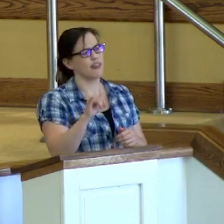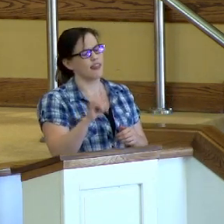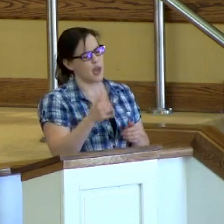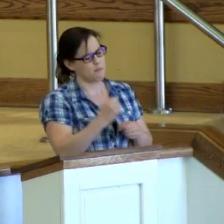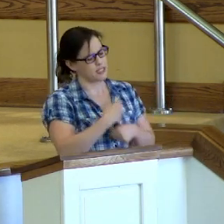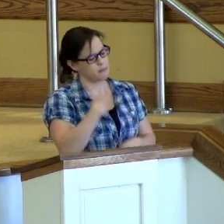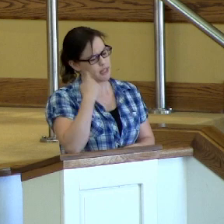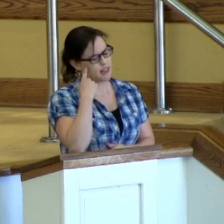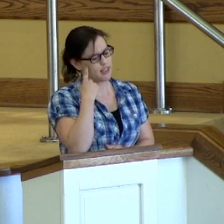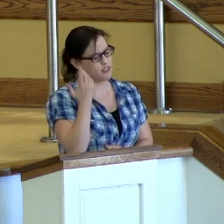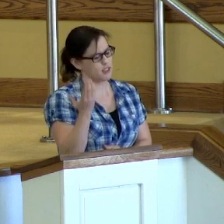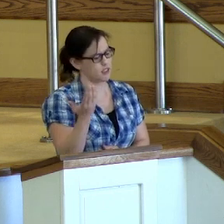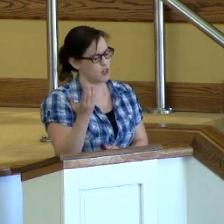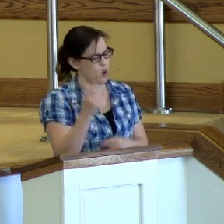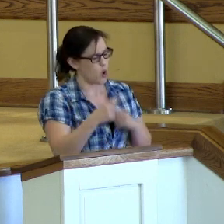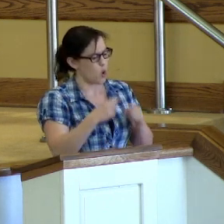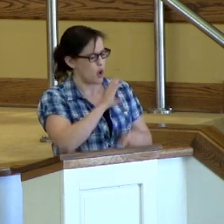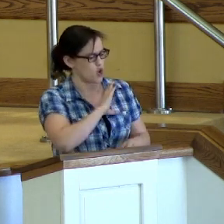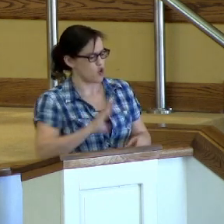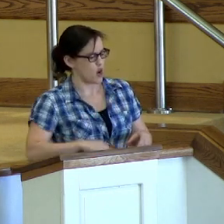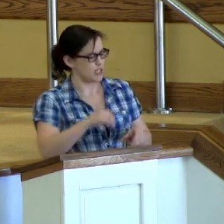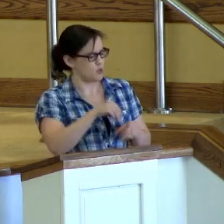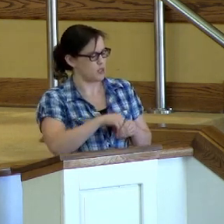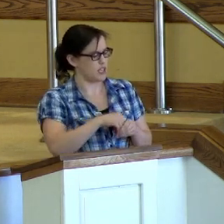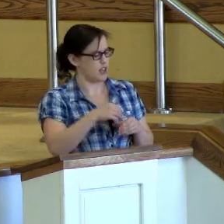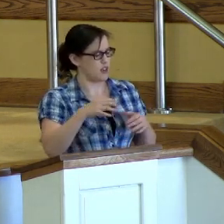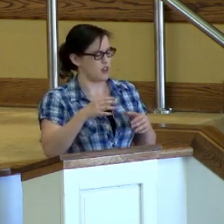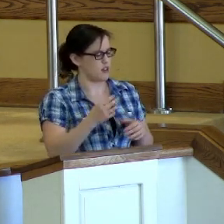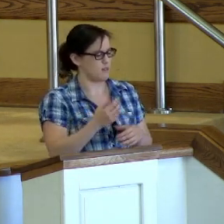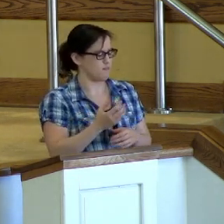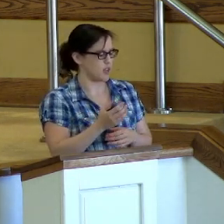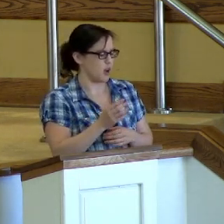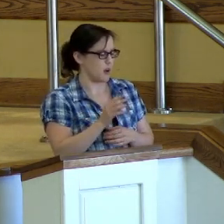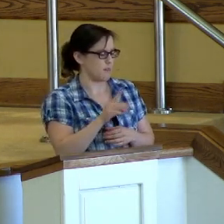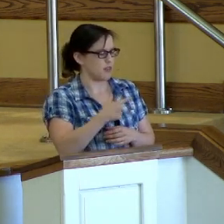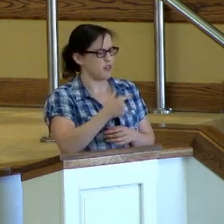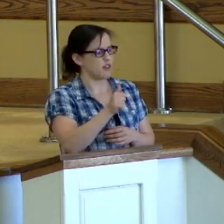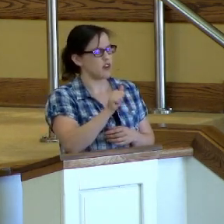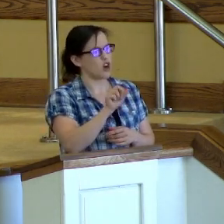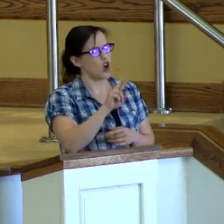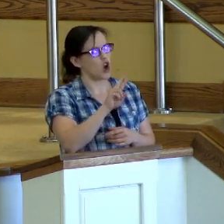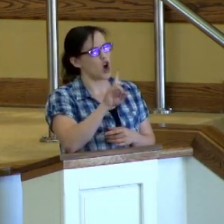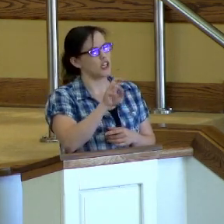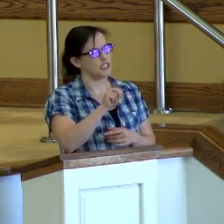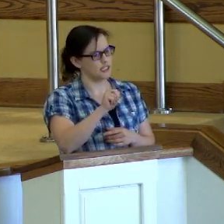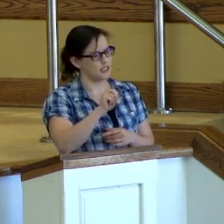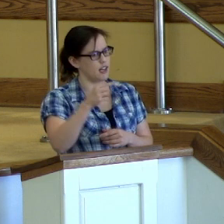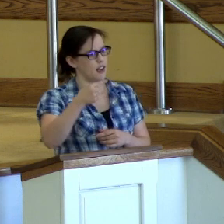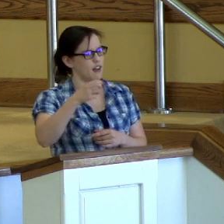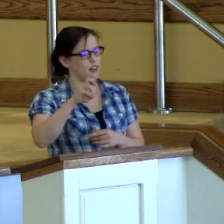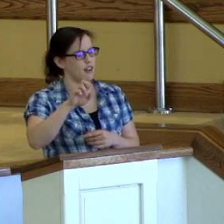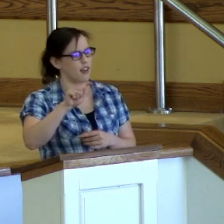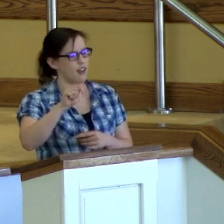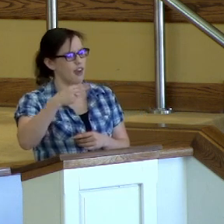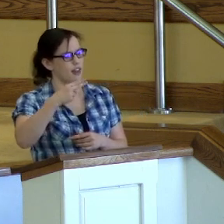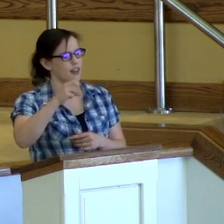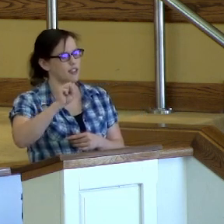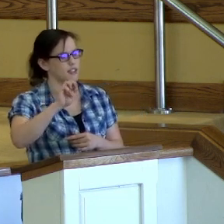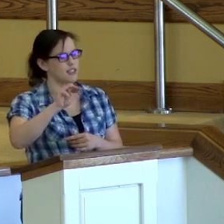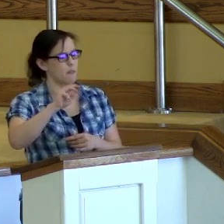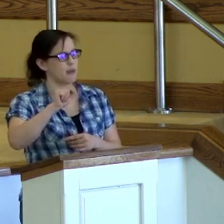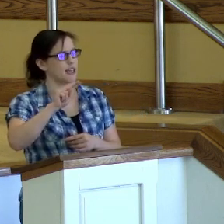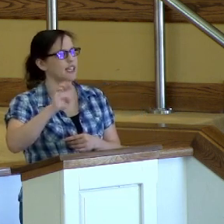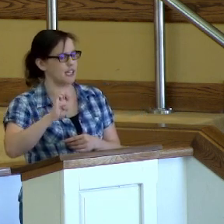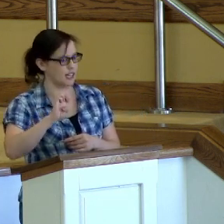when Christ was in the Garden of Gethsemane and they asked where Christ was.